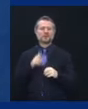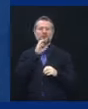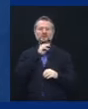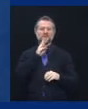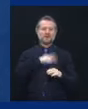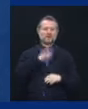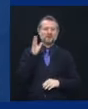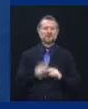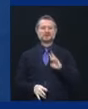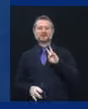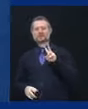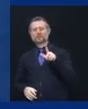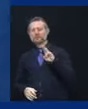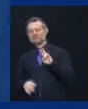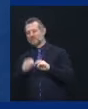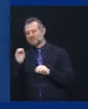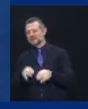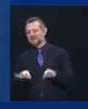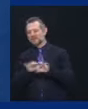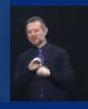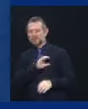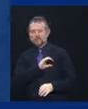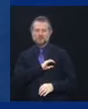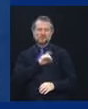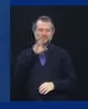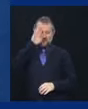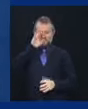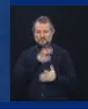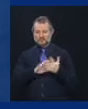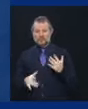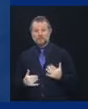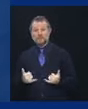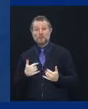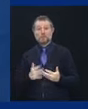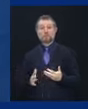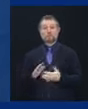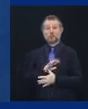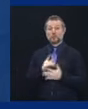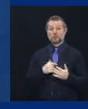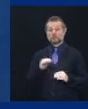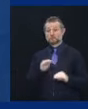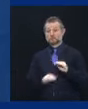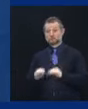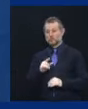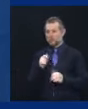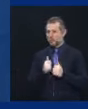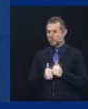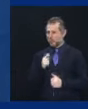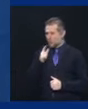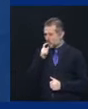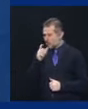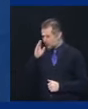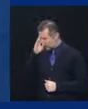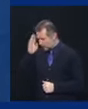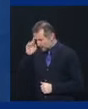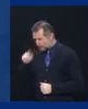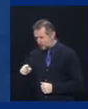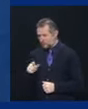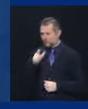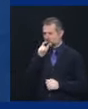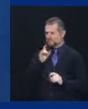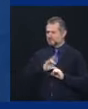workers. Then a priority for the more effective providers. You've all seen